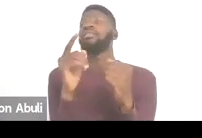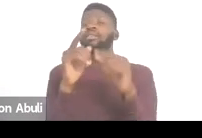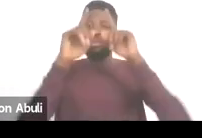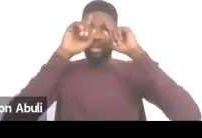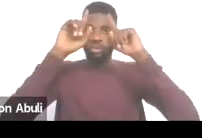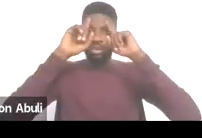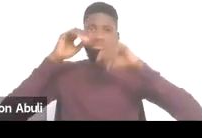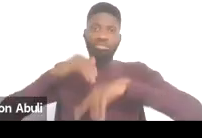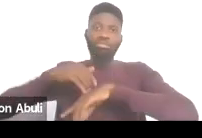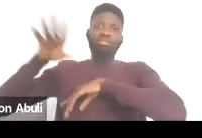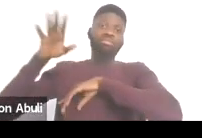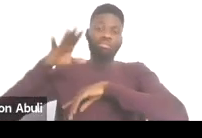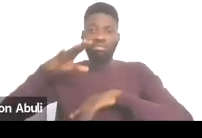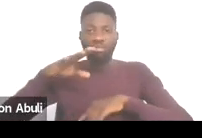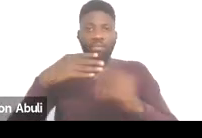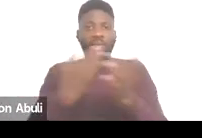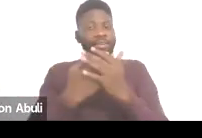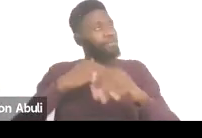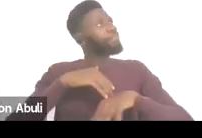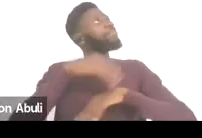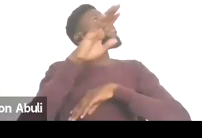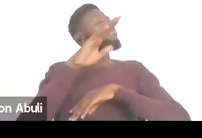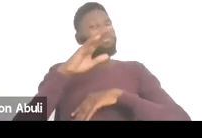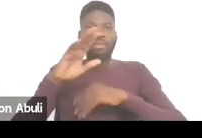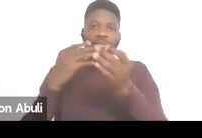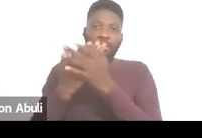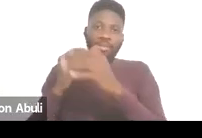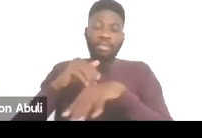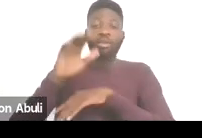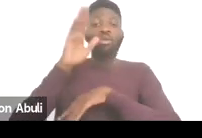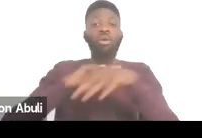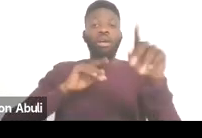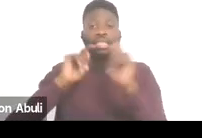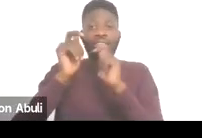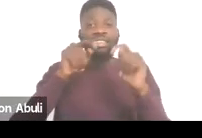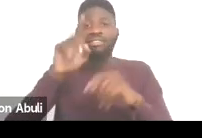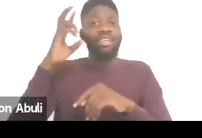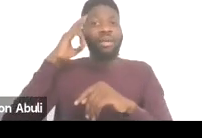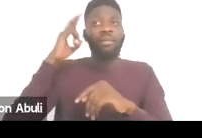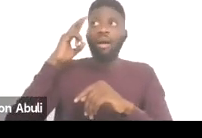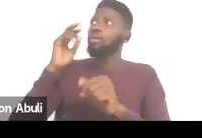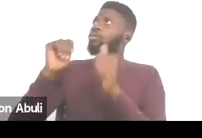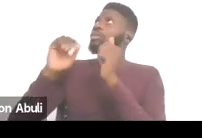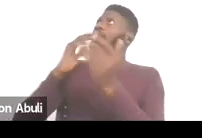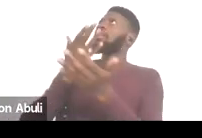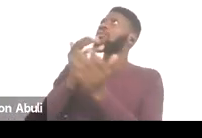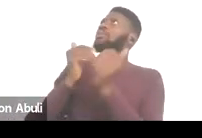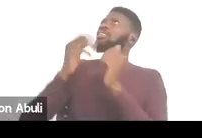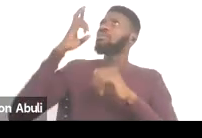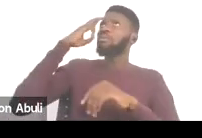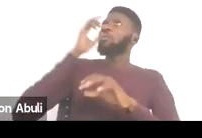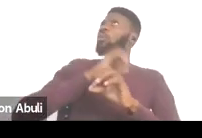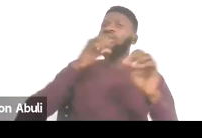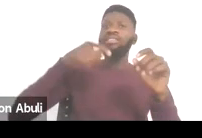job applications, such that unaitwa for an interview, hukumbuki uliita gani, because ulikuwa unaenda